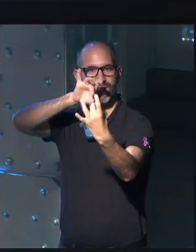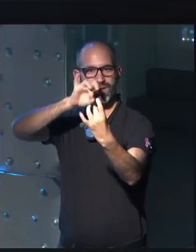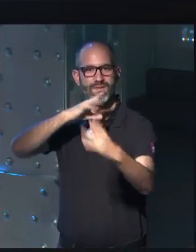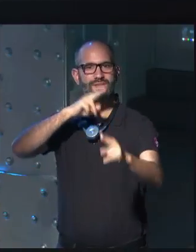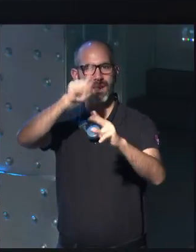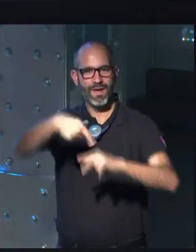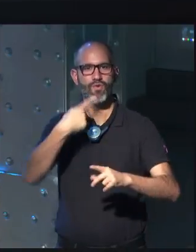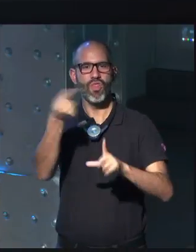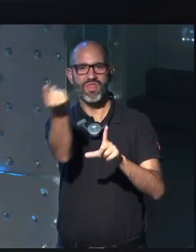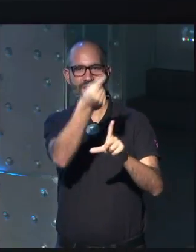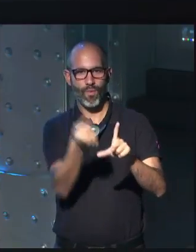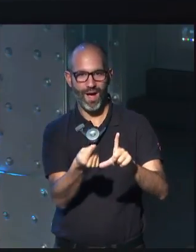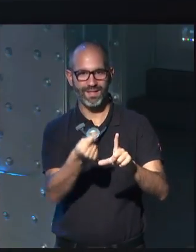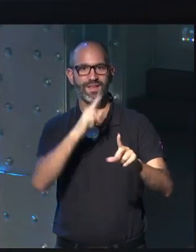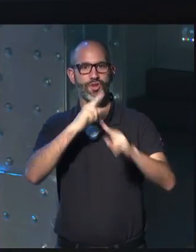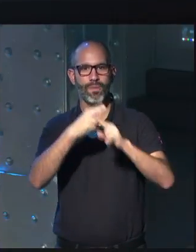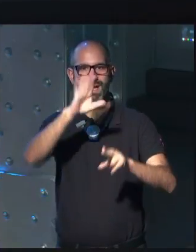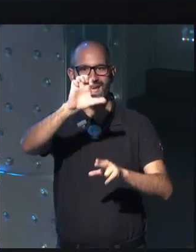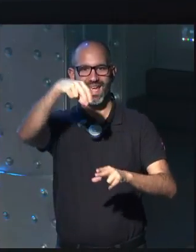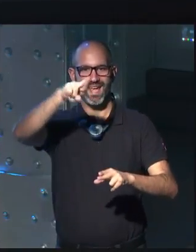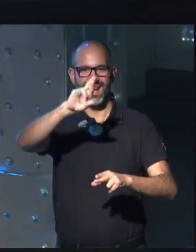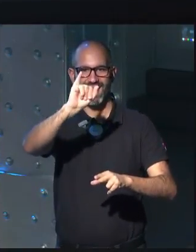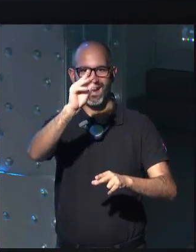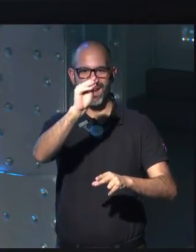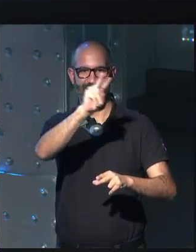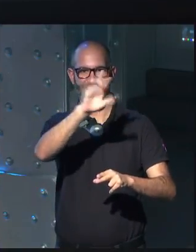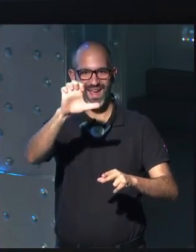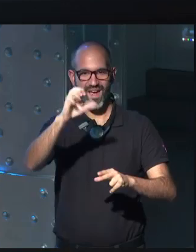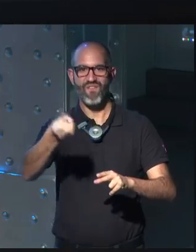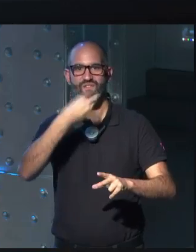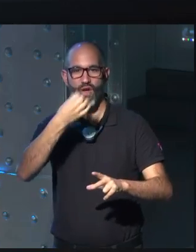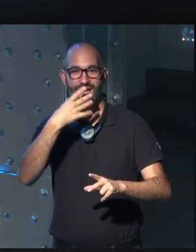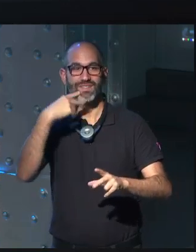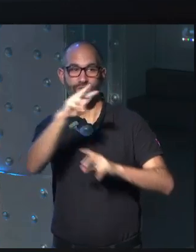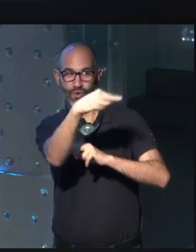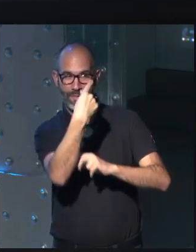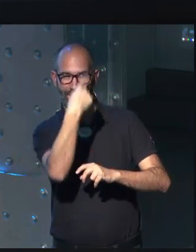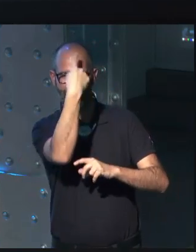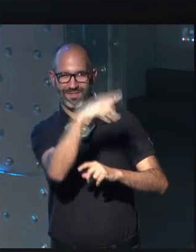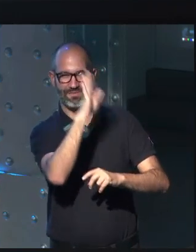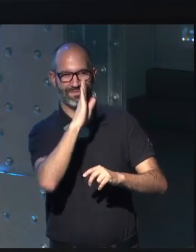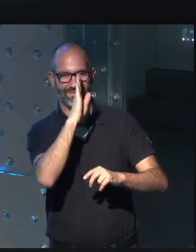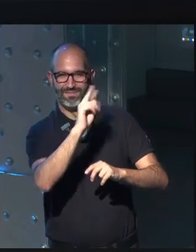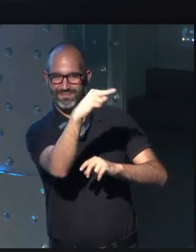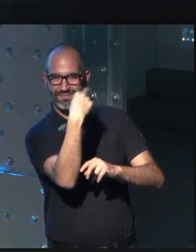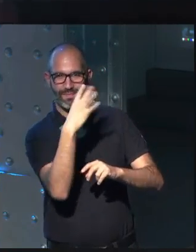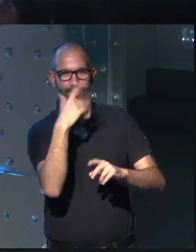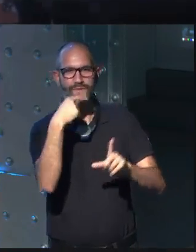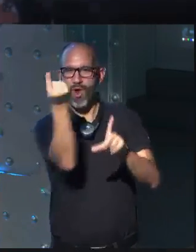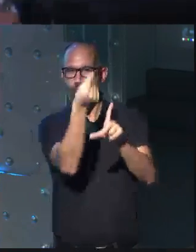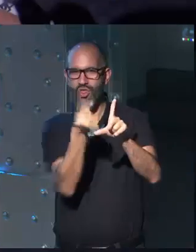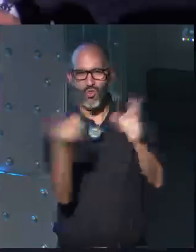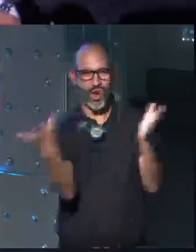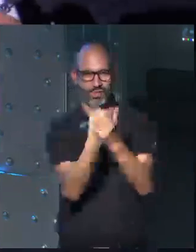on the Tuesday, and they're broadcast and streaming. And you got Enrique Flores here, and he's here, around the corner.